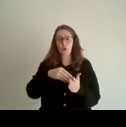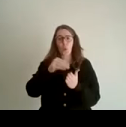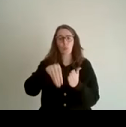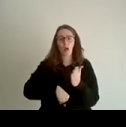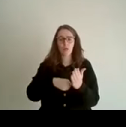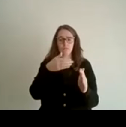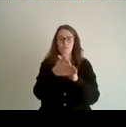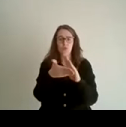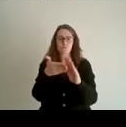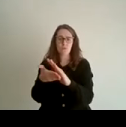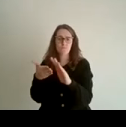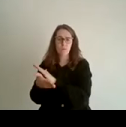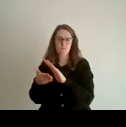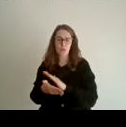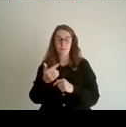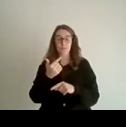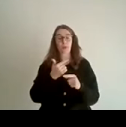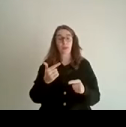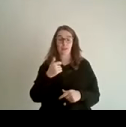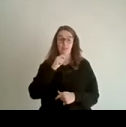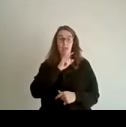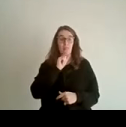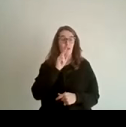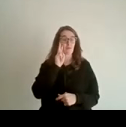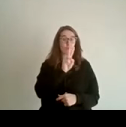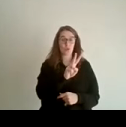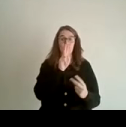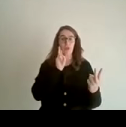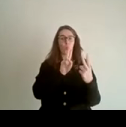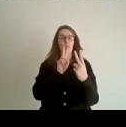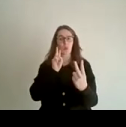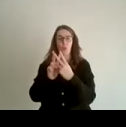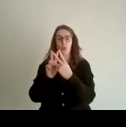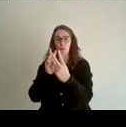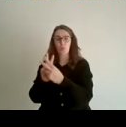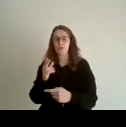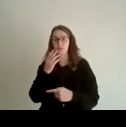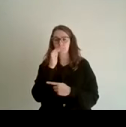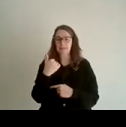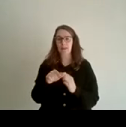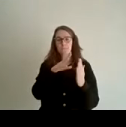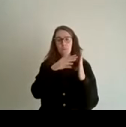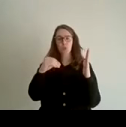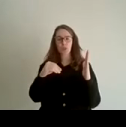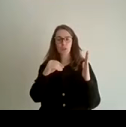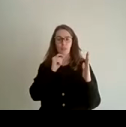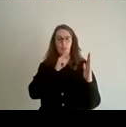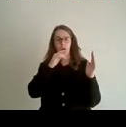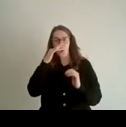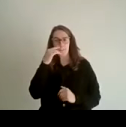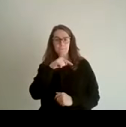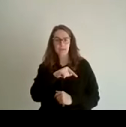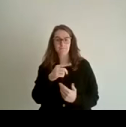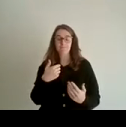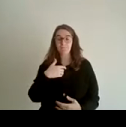as students find more women as lecturers and as role models, and can also inspire